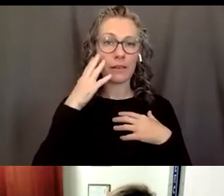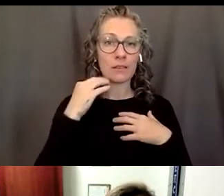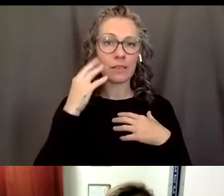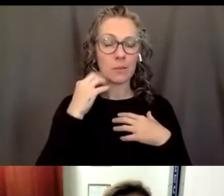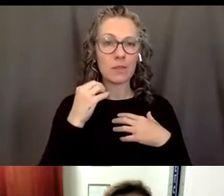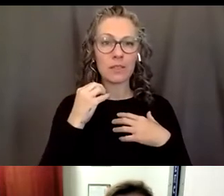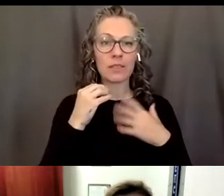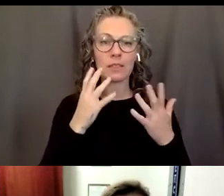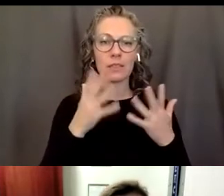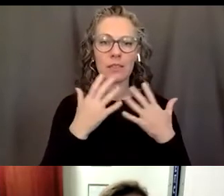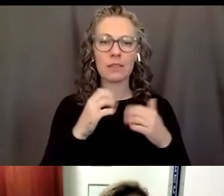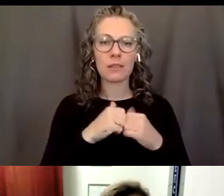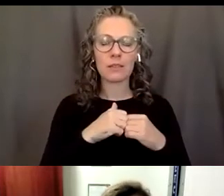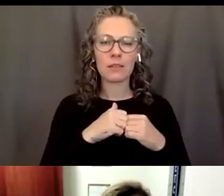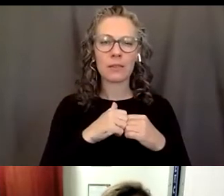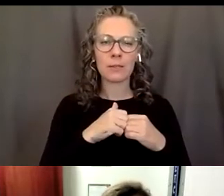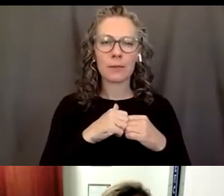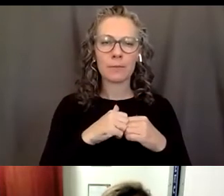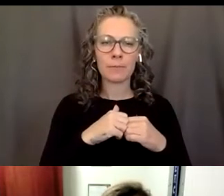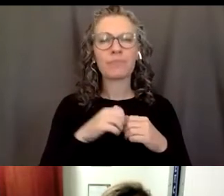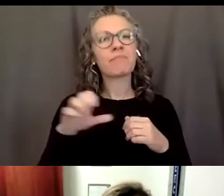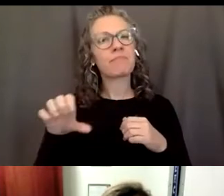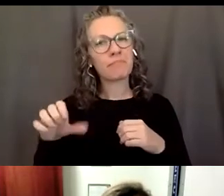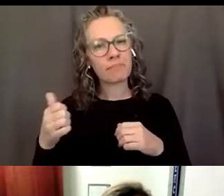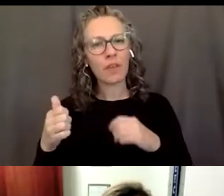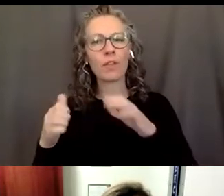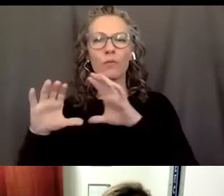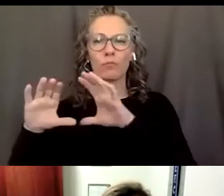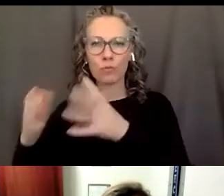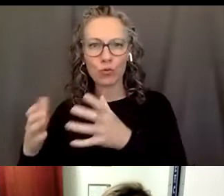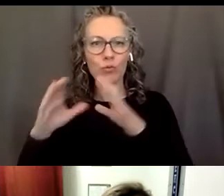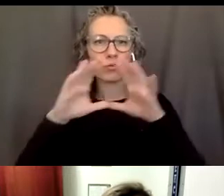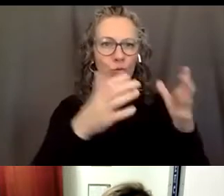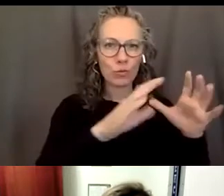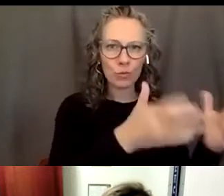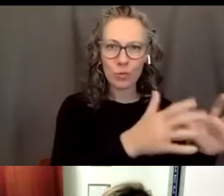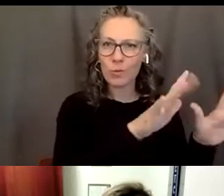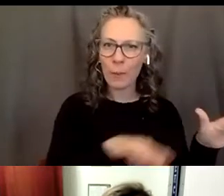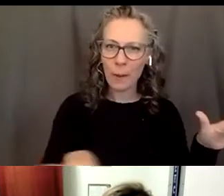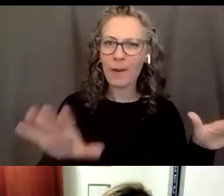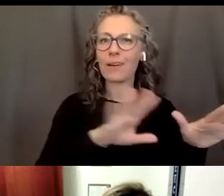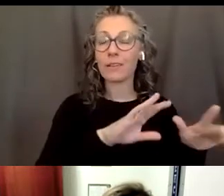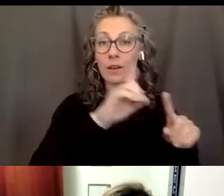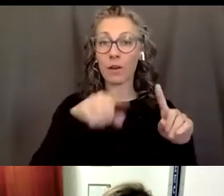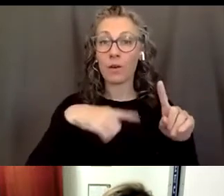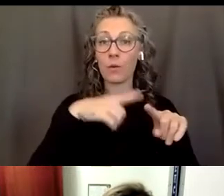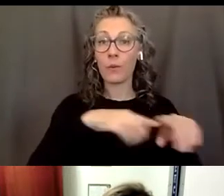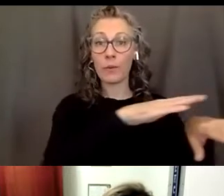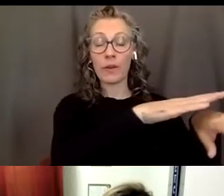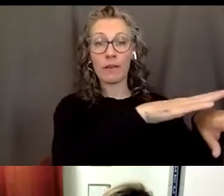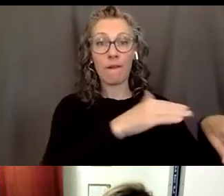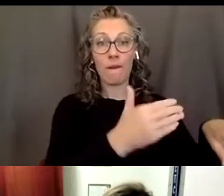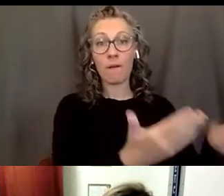of other, collectives and entities out there that when we do call in sometimes